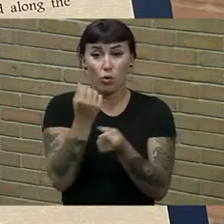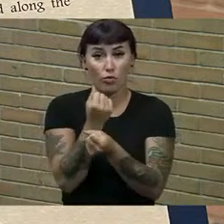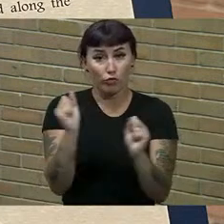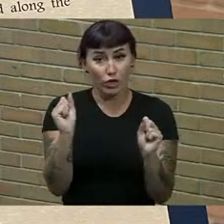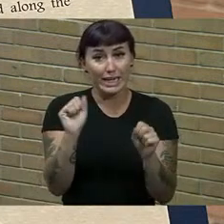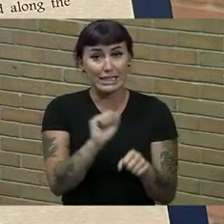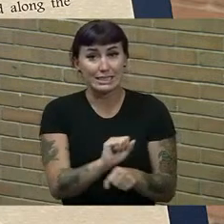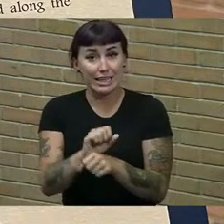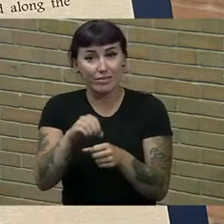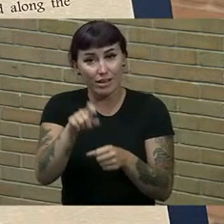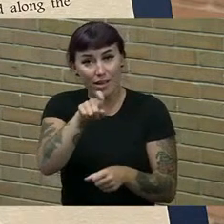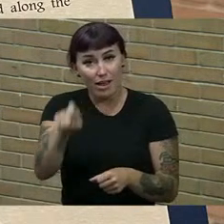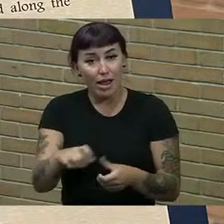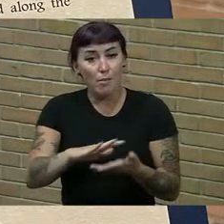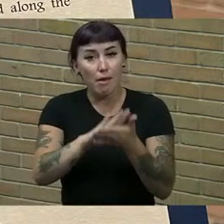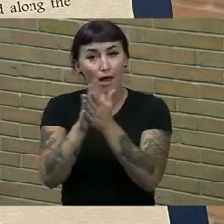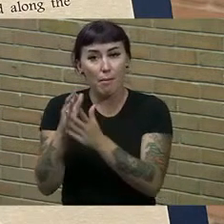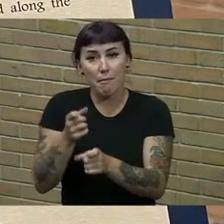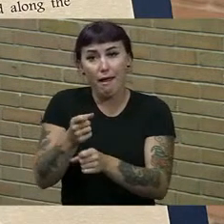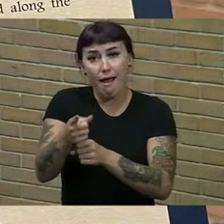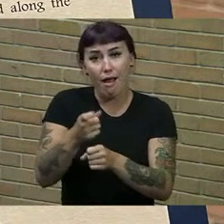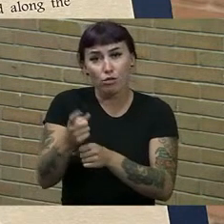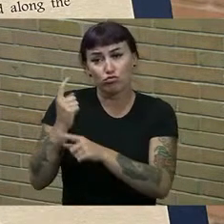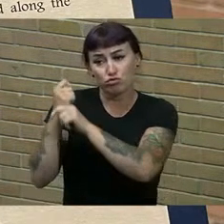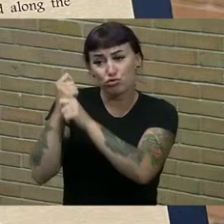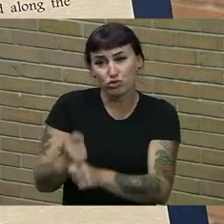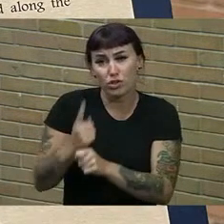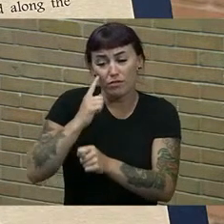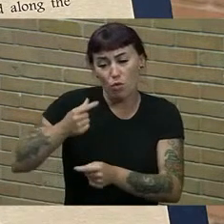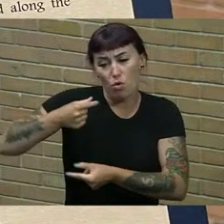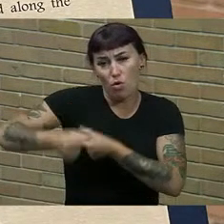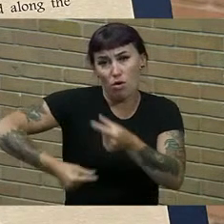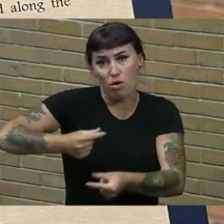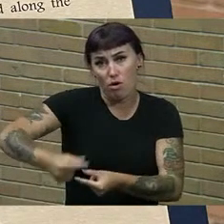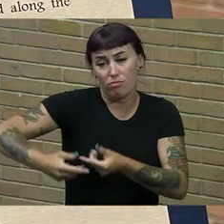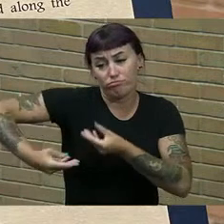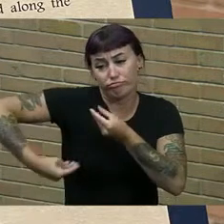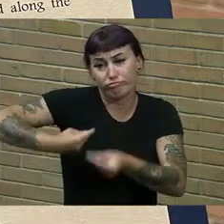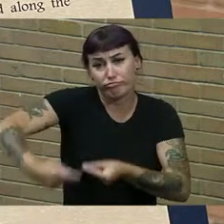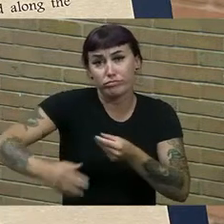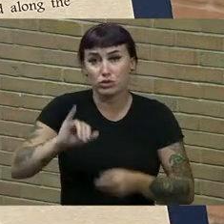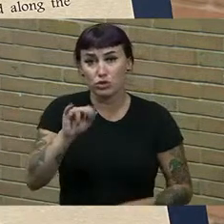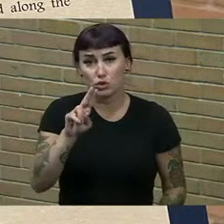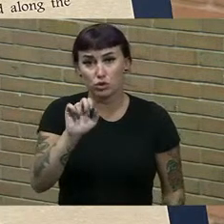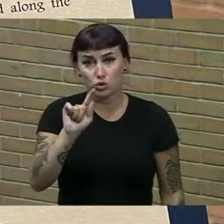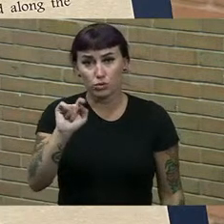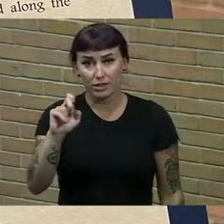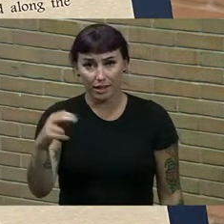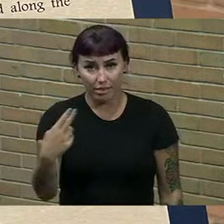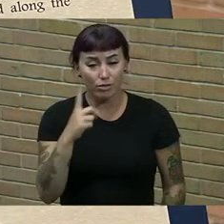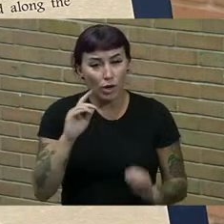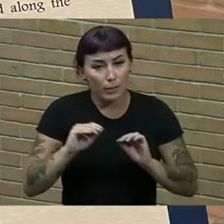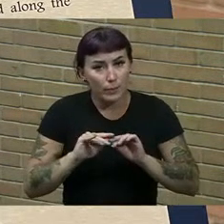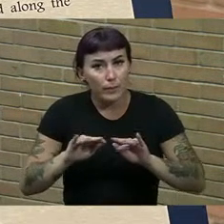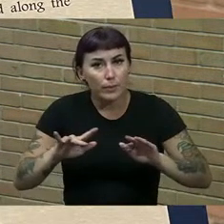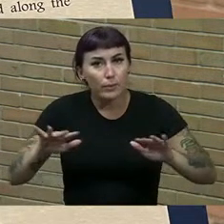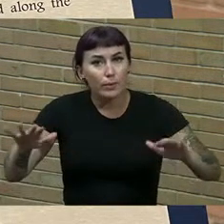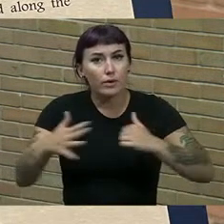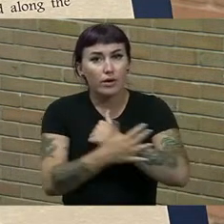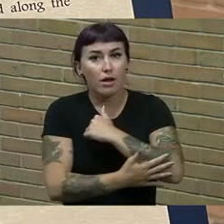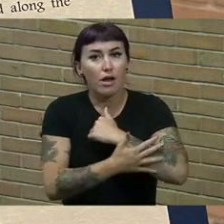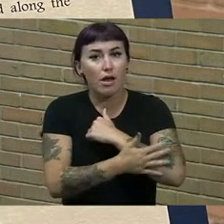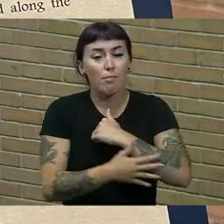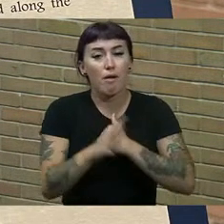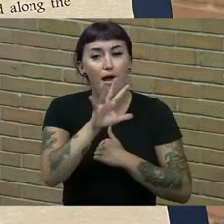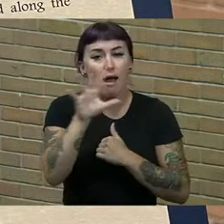Texas became an annual tradition for generations of descendants, and Juneteenth was spread across the country by